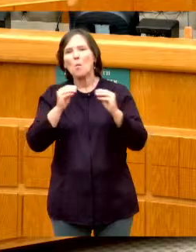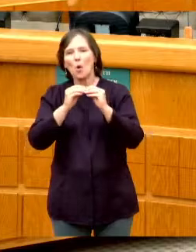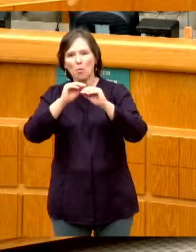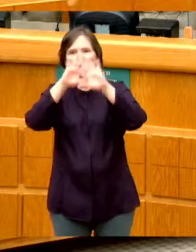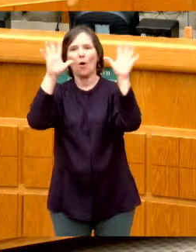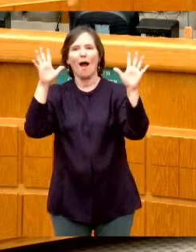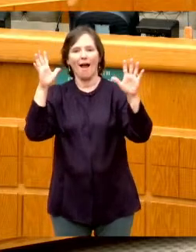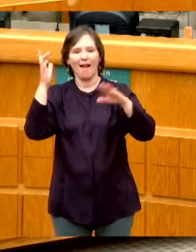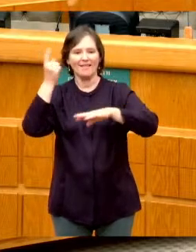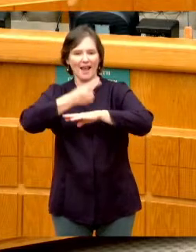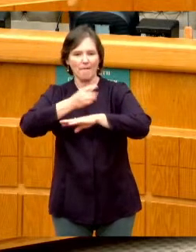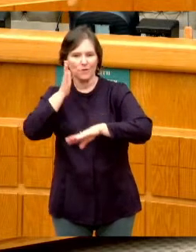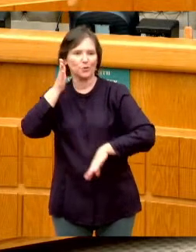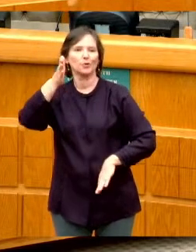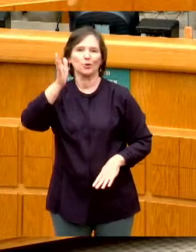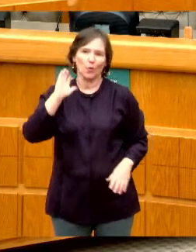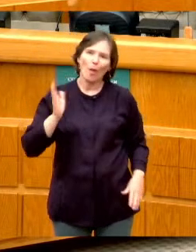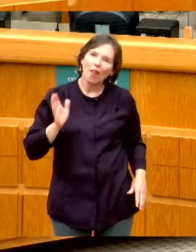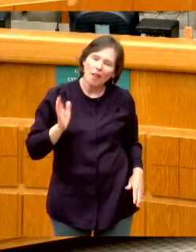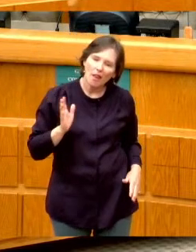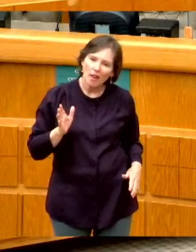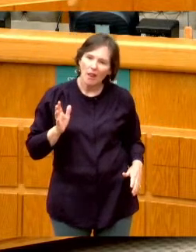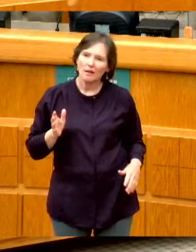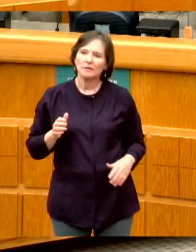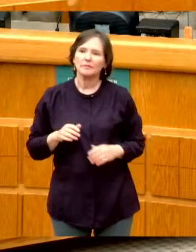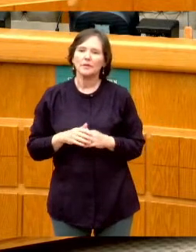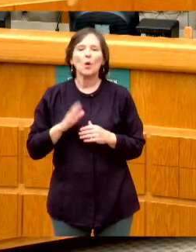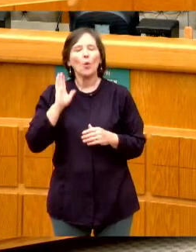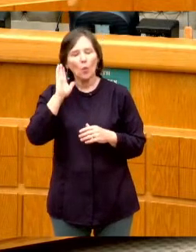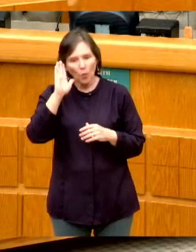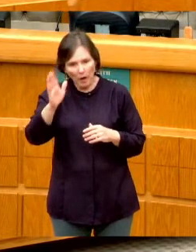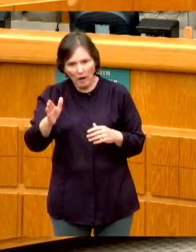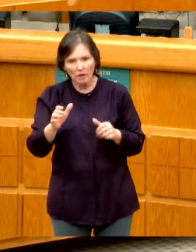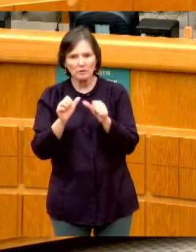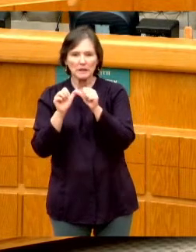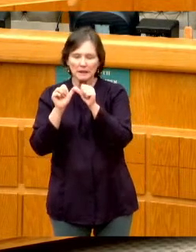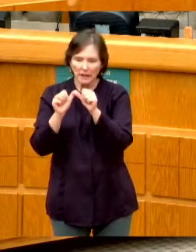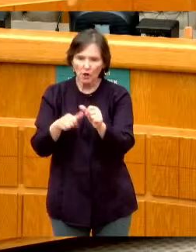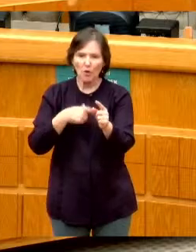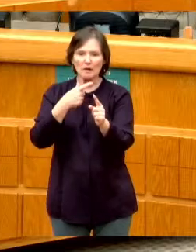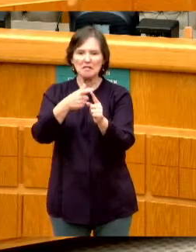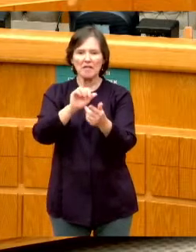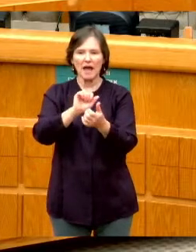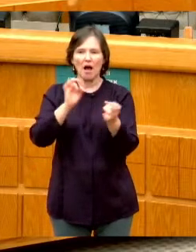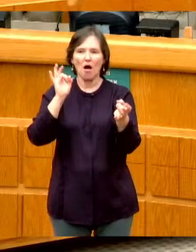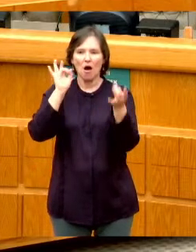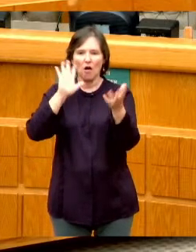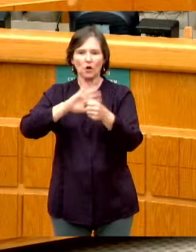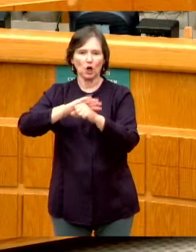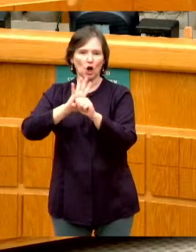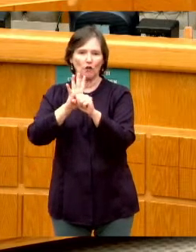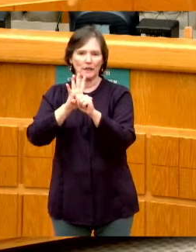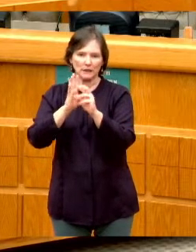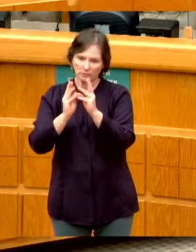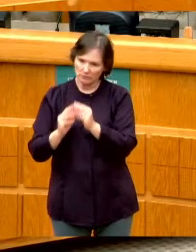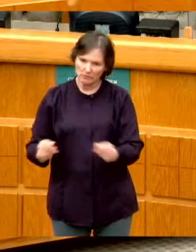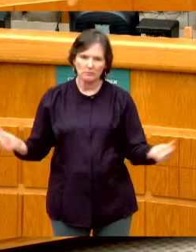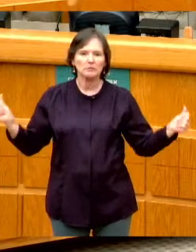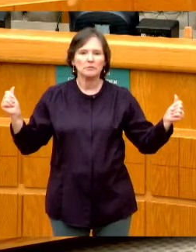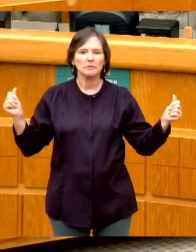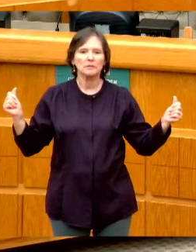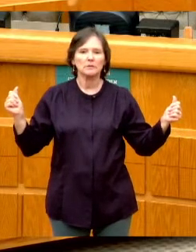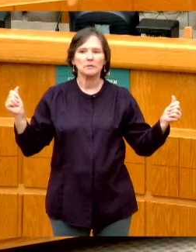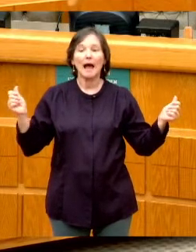outlast this terrible, terrible virus and disease. And so I ask all of you to pray for